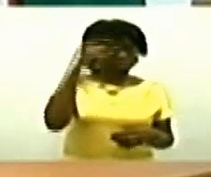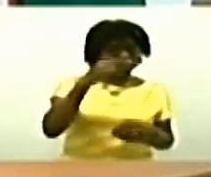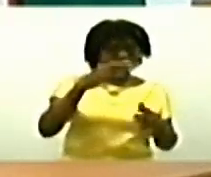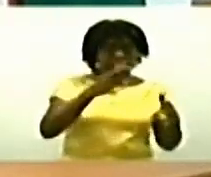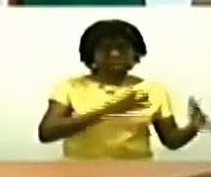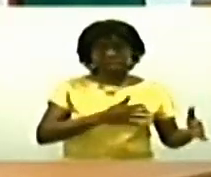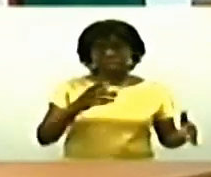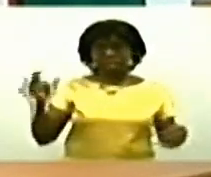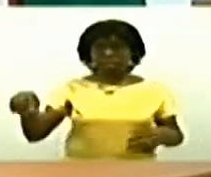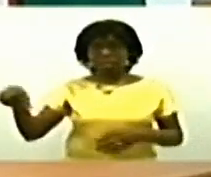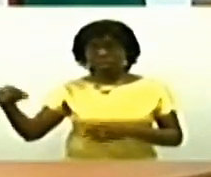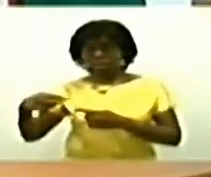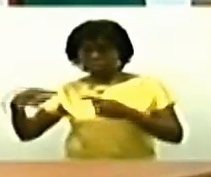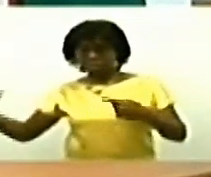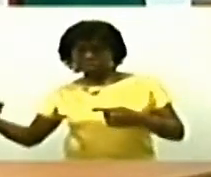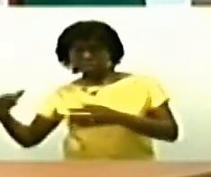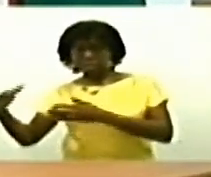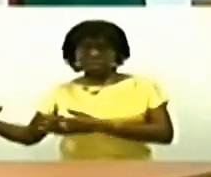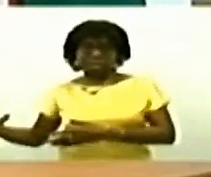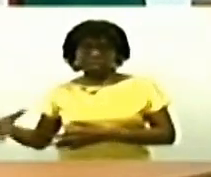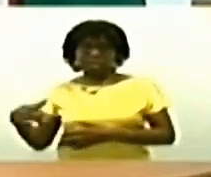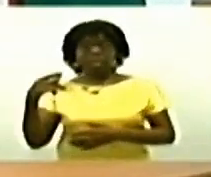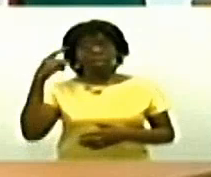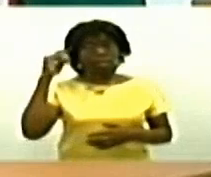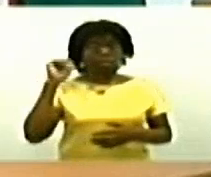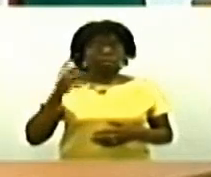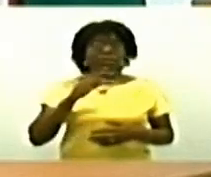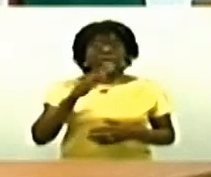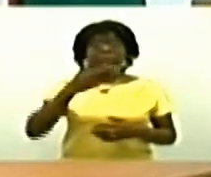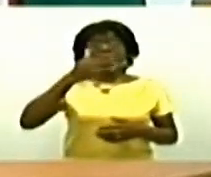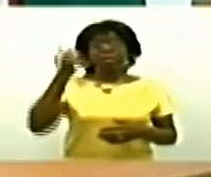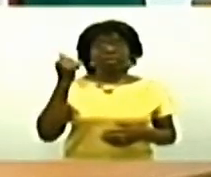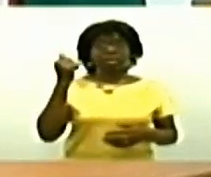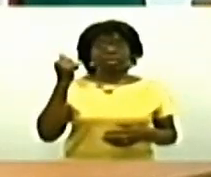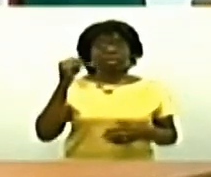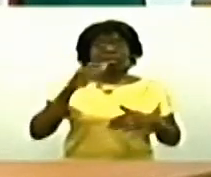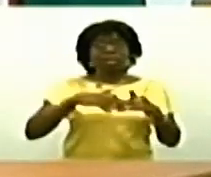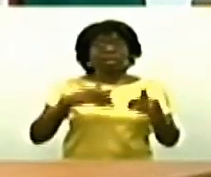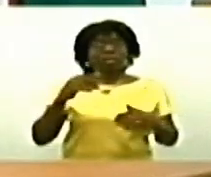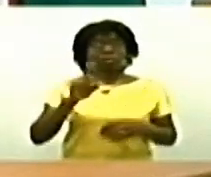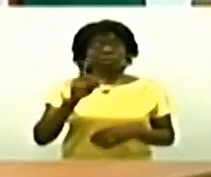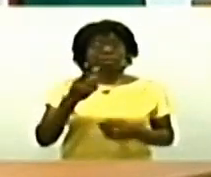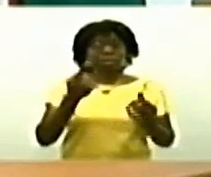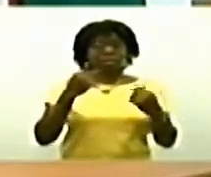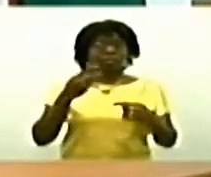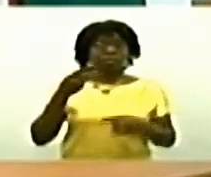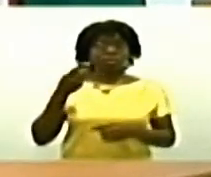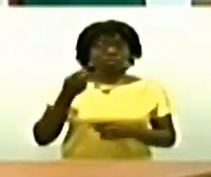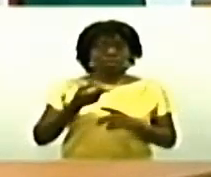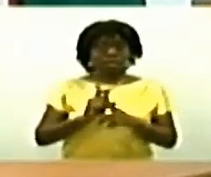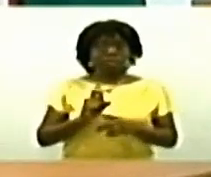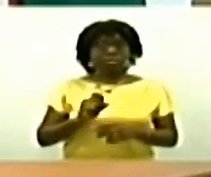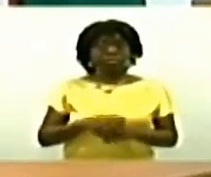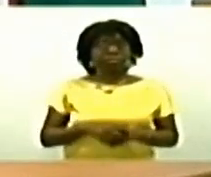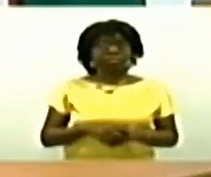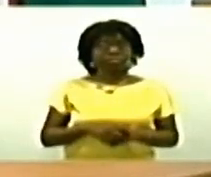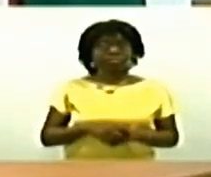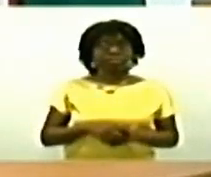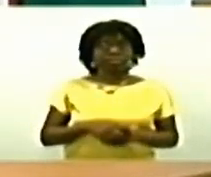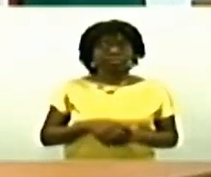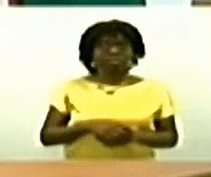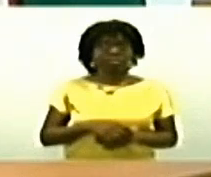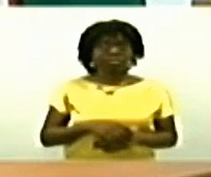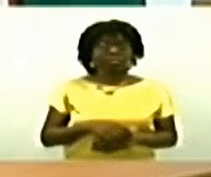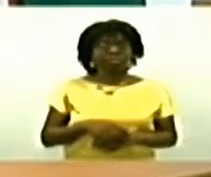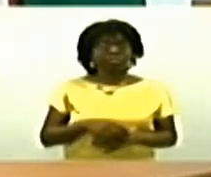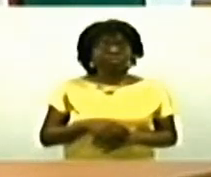the opposition side, I think we will be better than where we came from. All right? And so